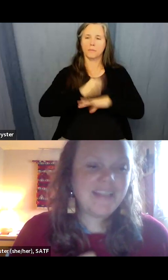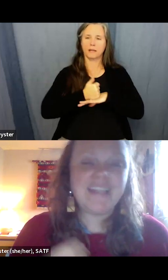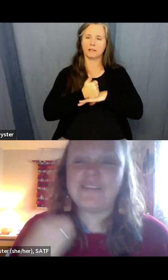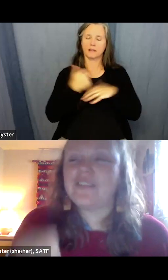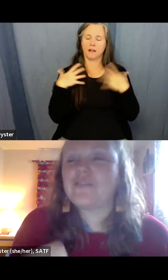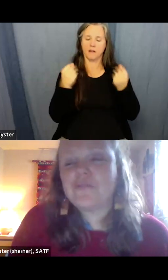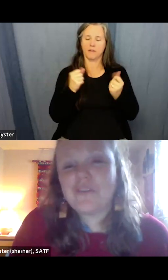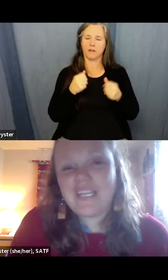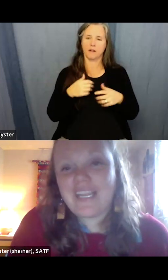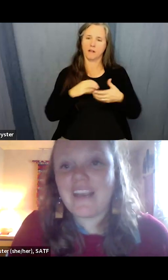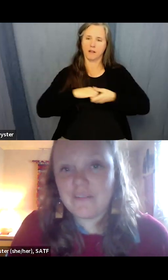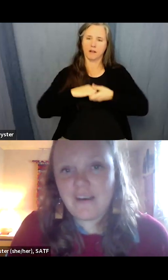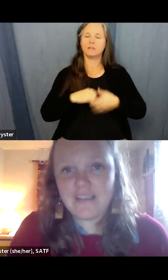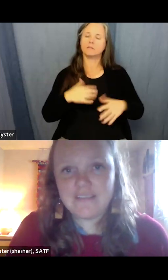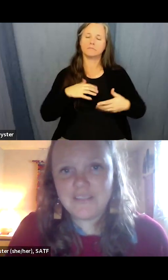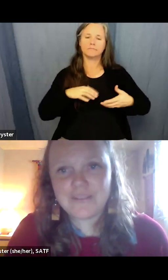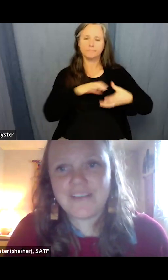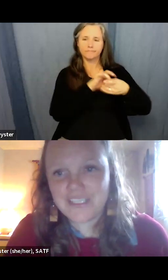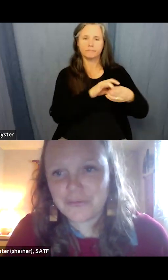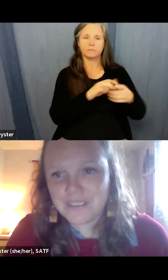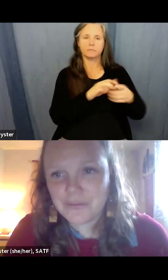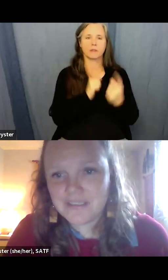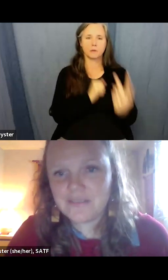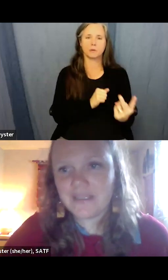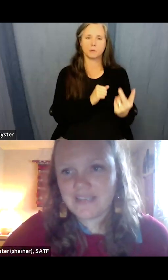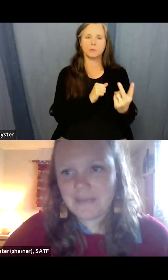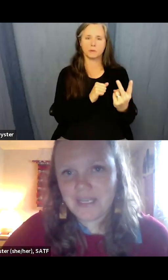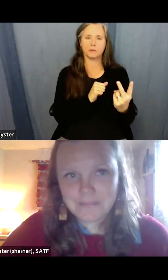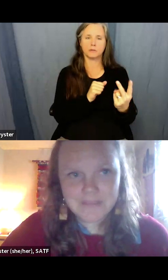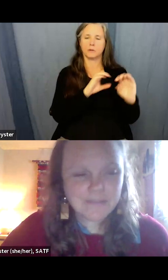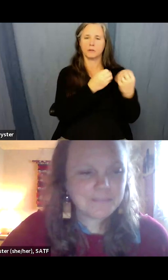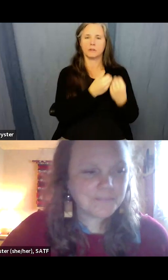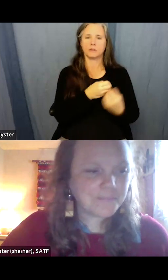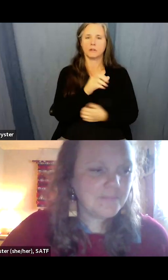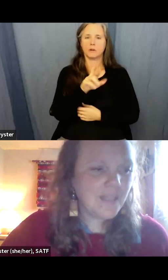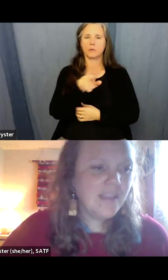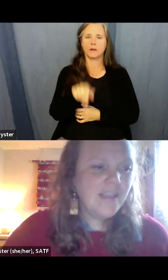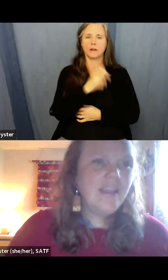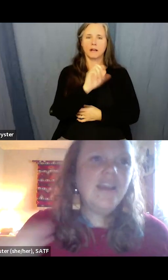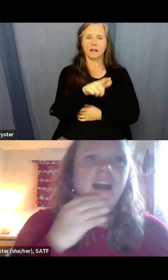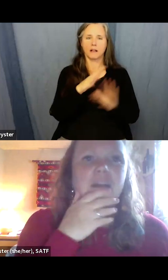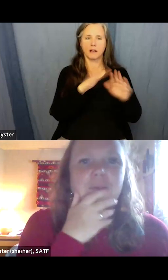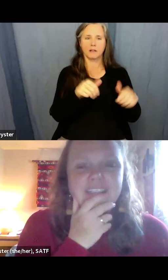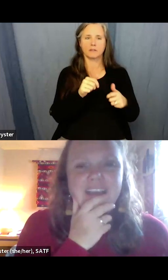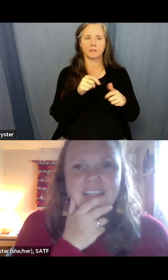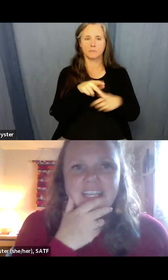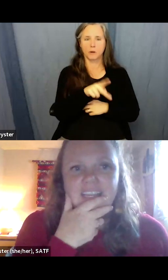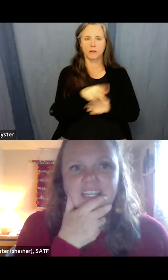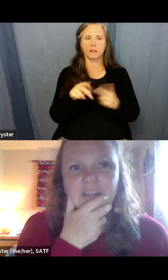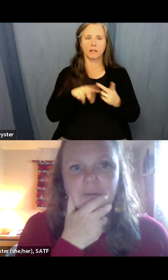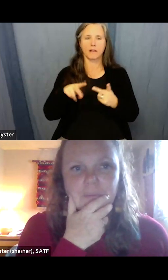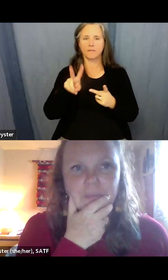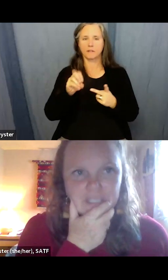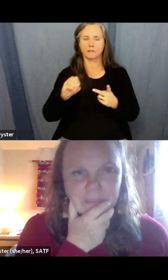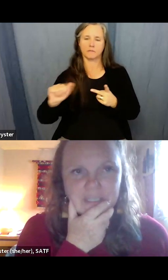and that so that schools know they can count on those confidential resources when the time comes. I wanted to